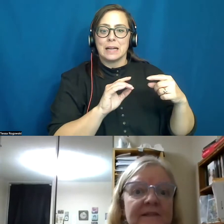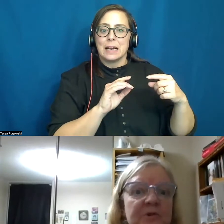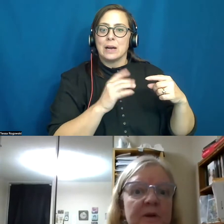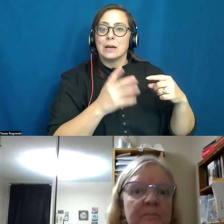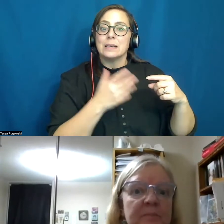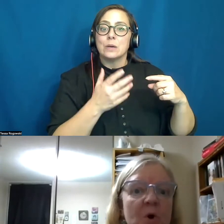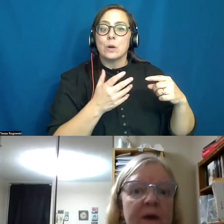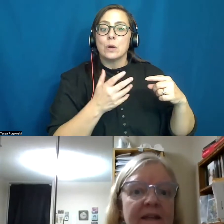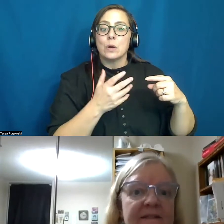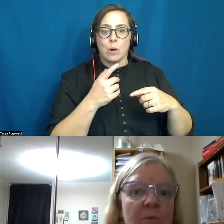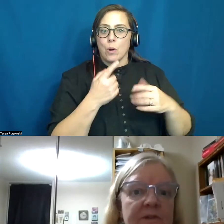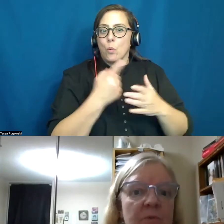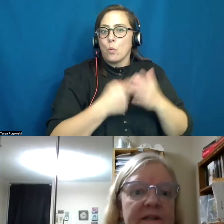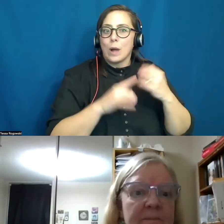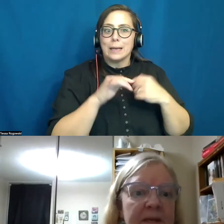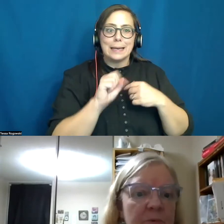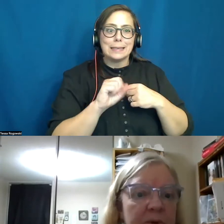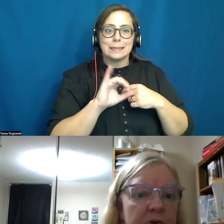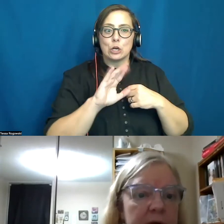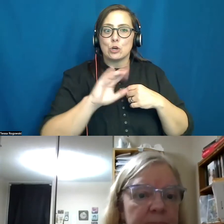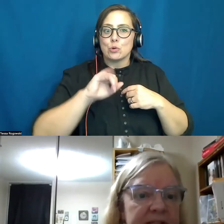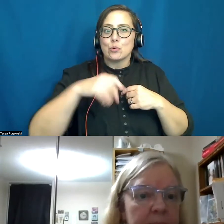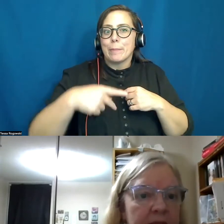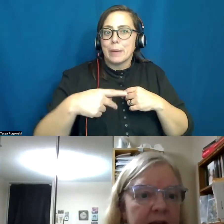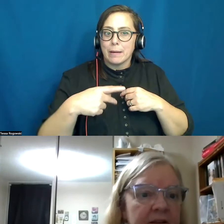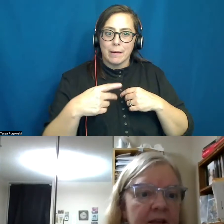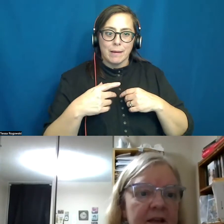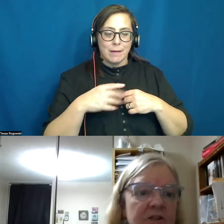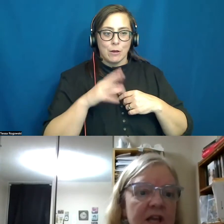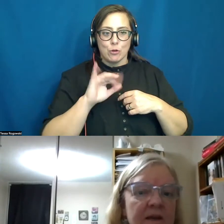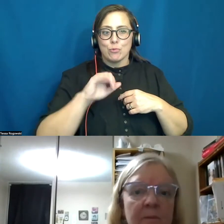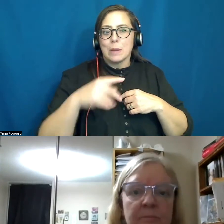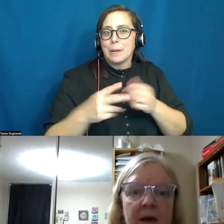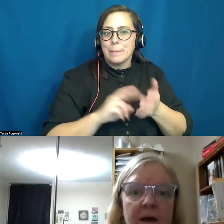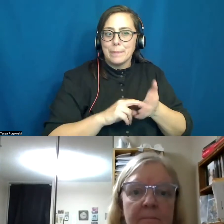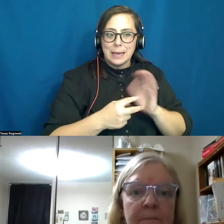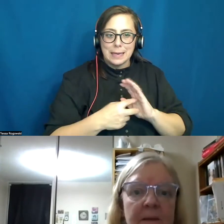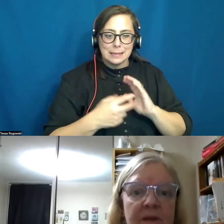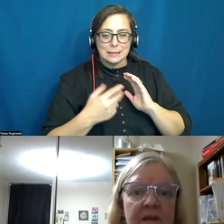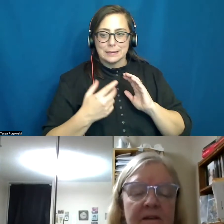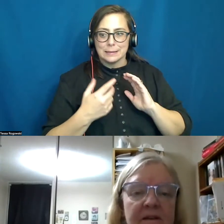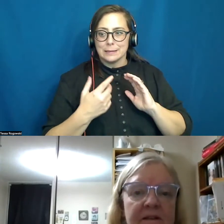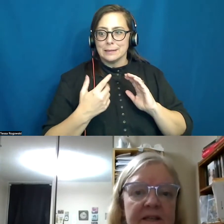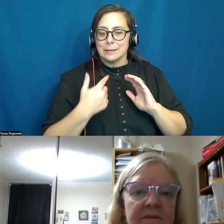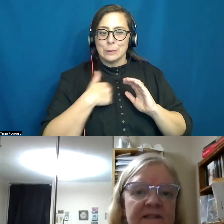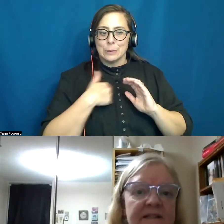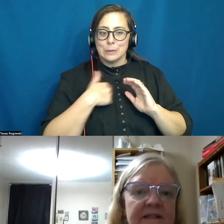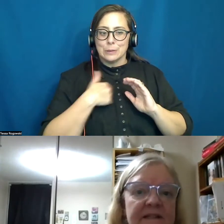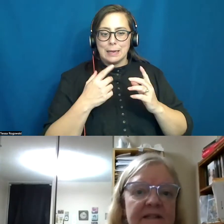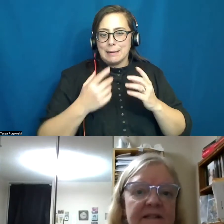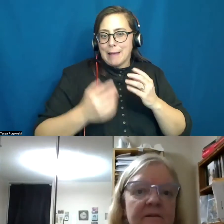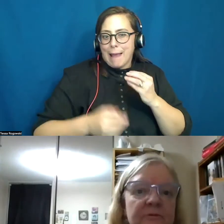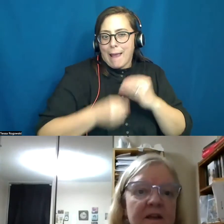what is Crip Poetics? What does it mean when we crip something? Jacob, maybe give us a